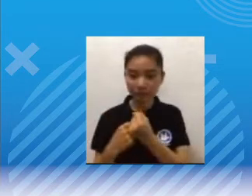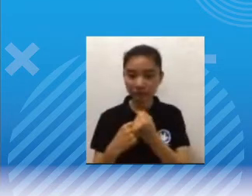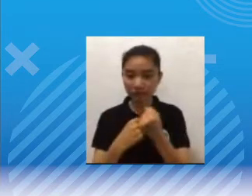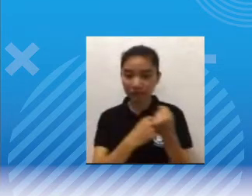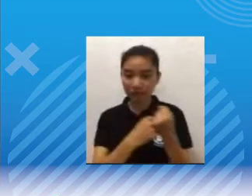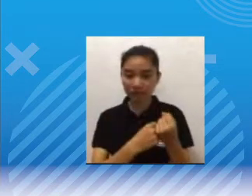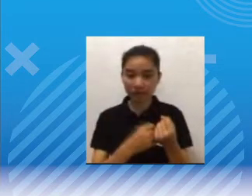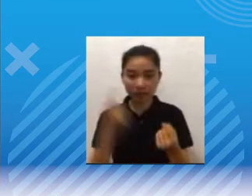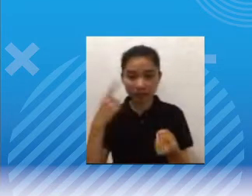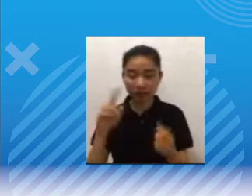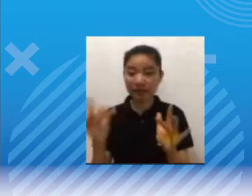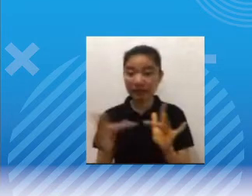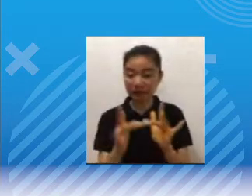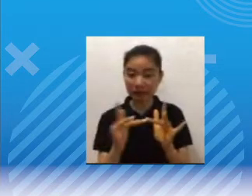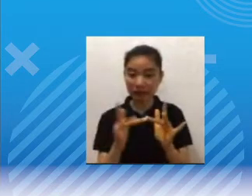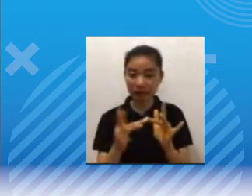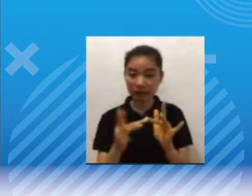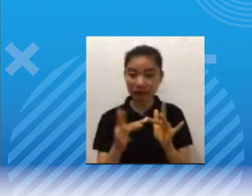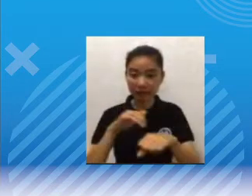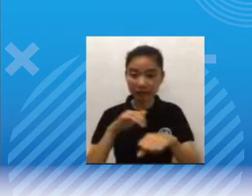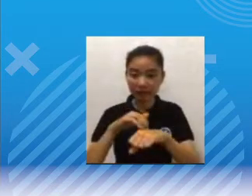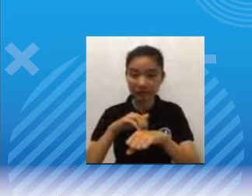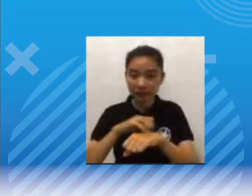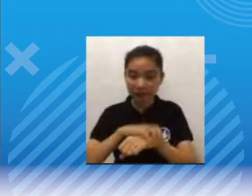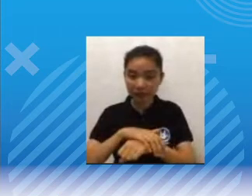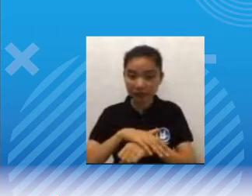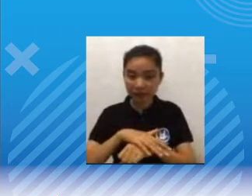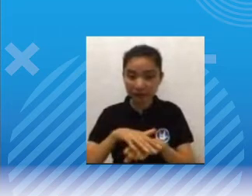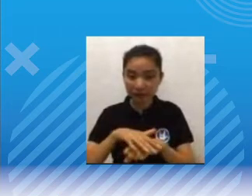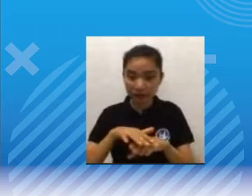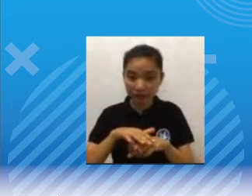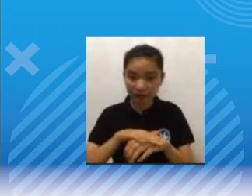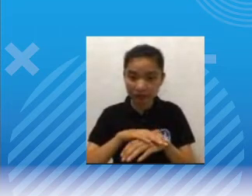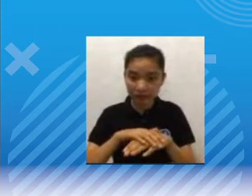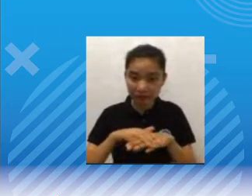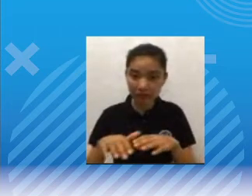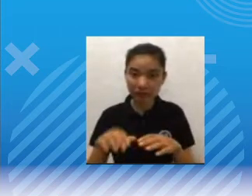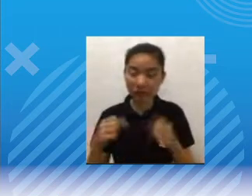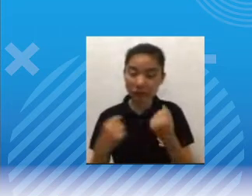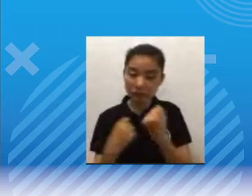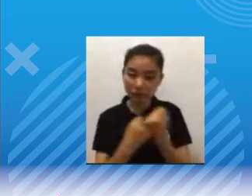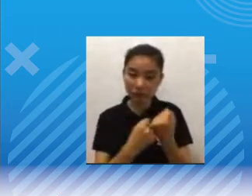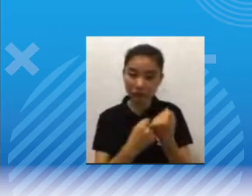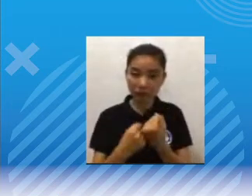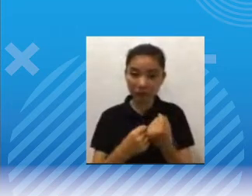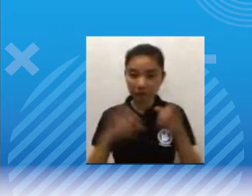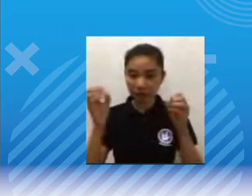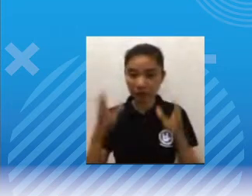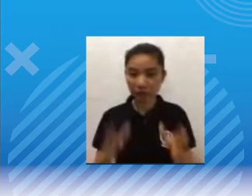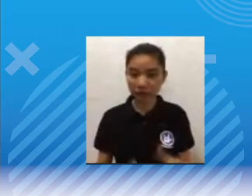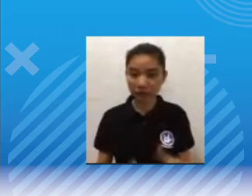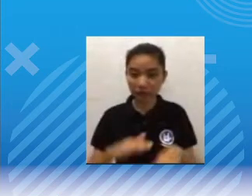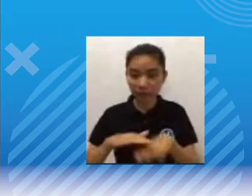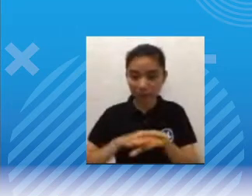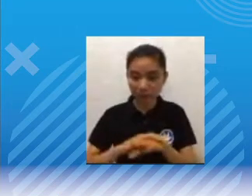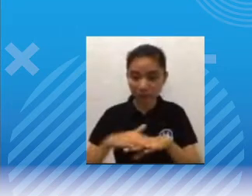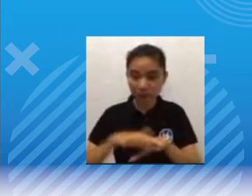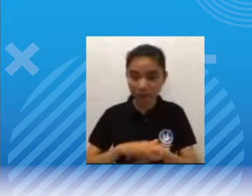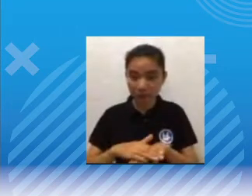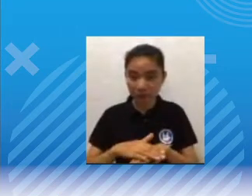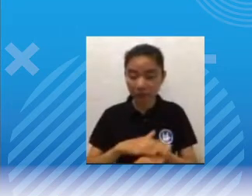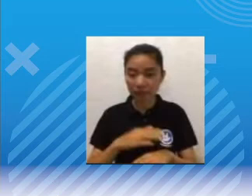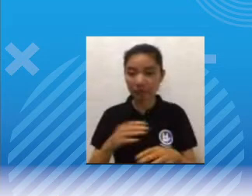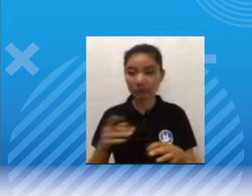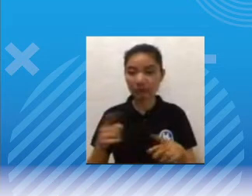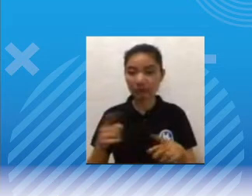access, support for teachers like access to computers and other digital devices. No?